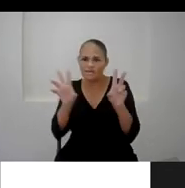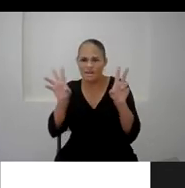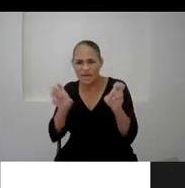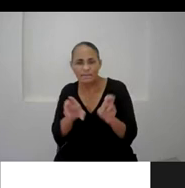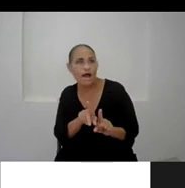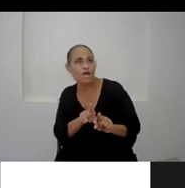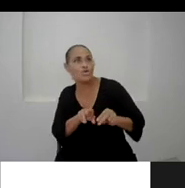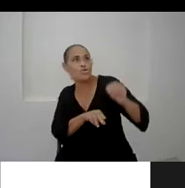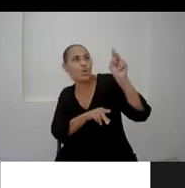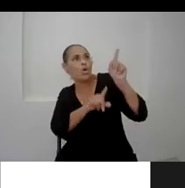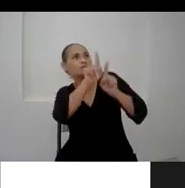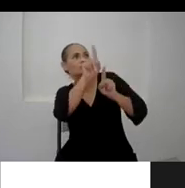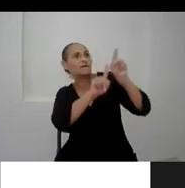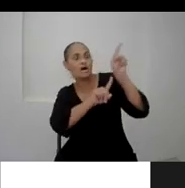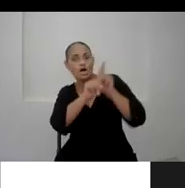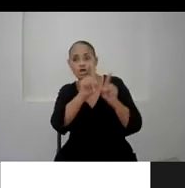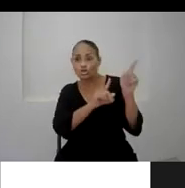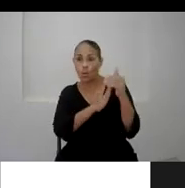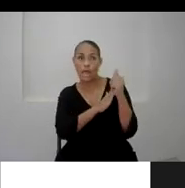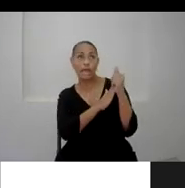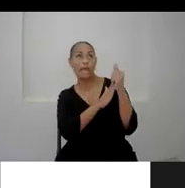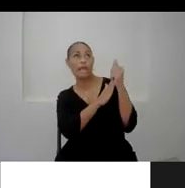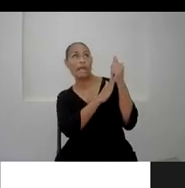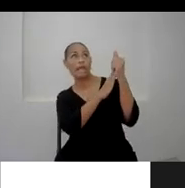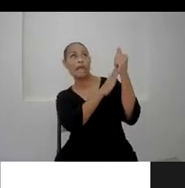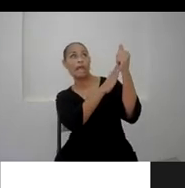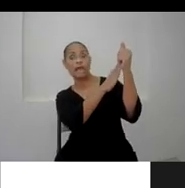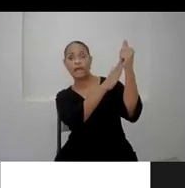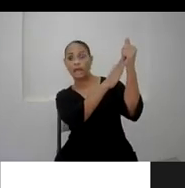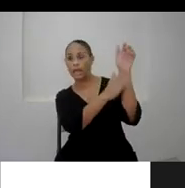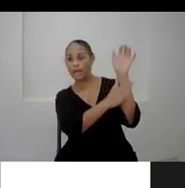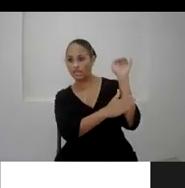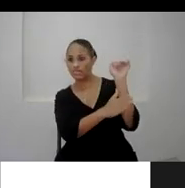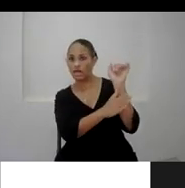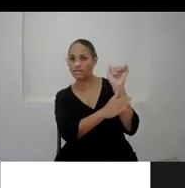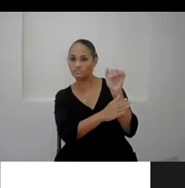do something to lead myself to that, to guide myself by that North Star.